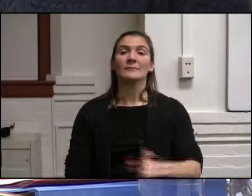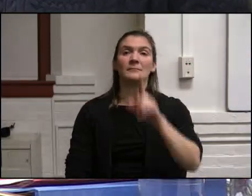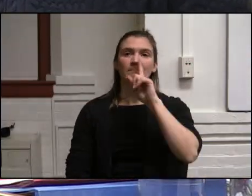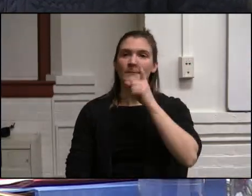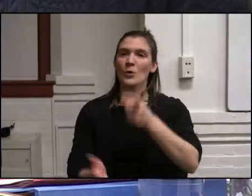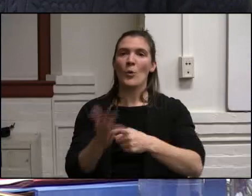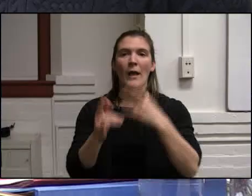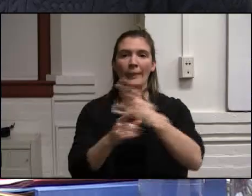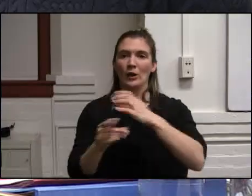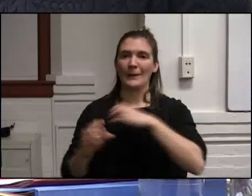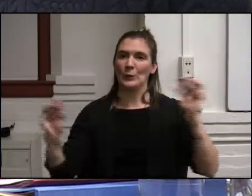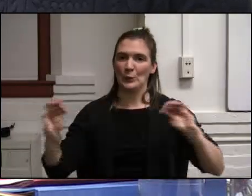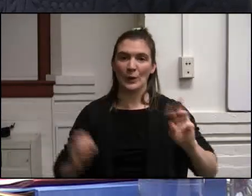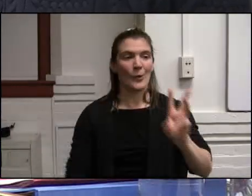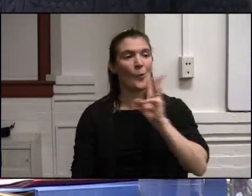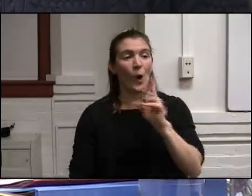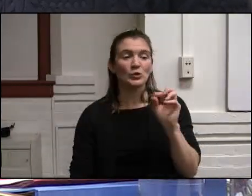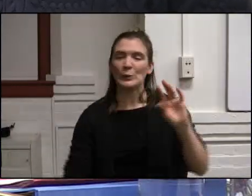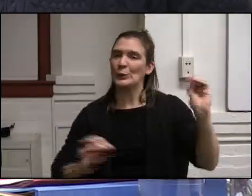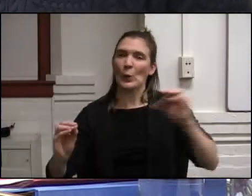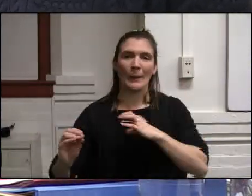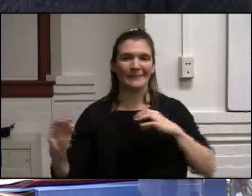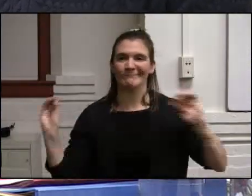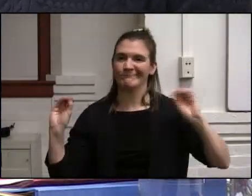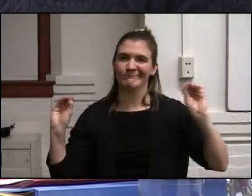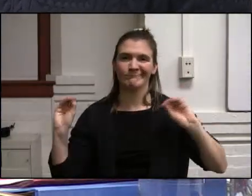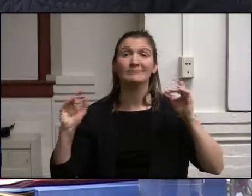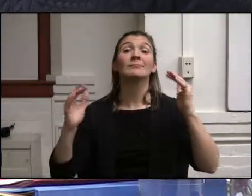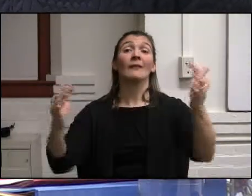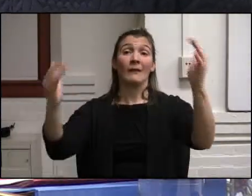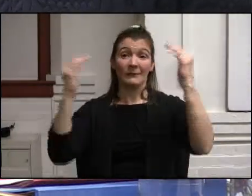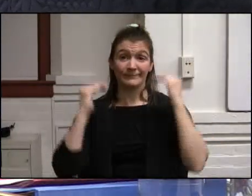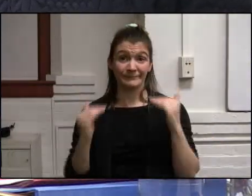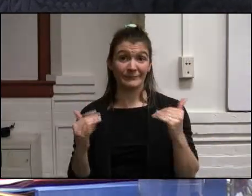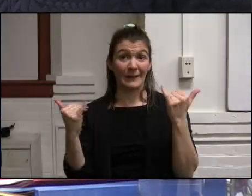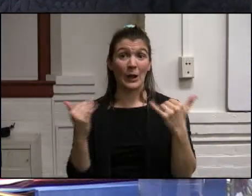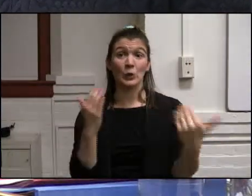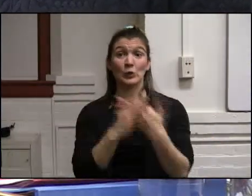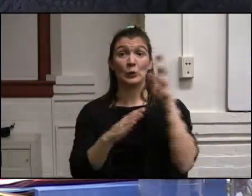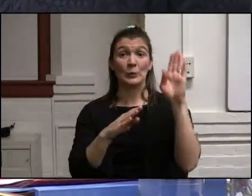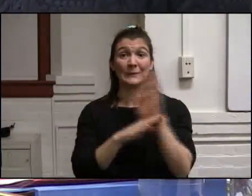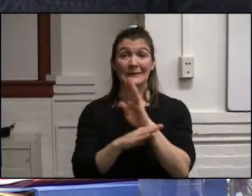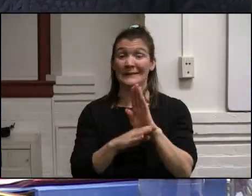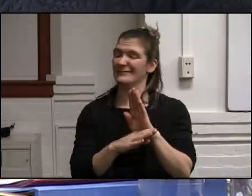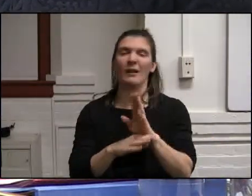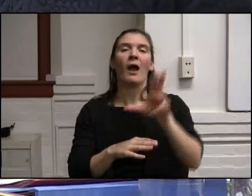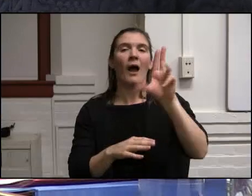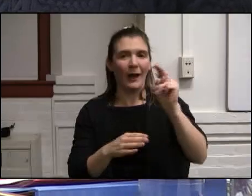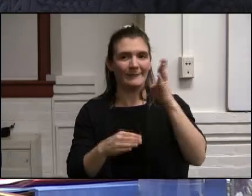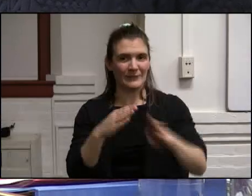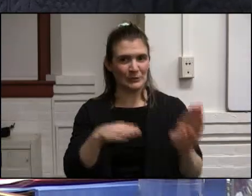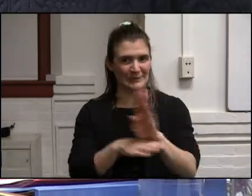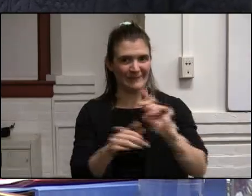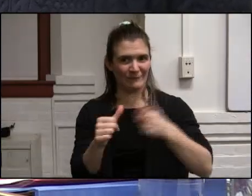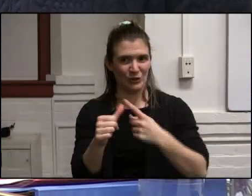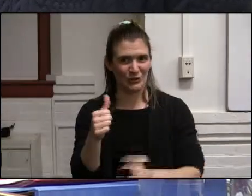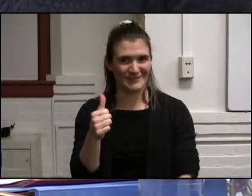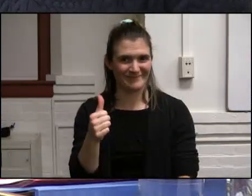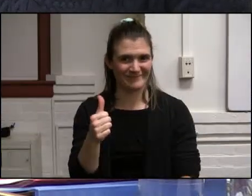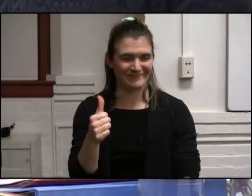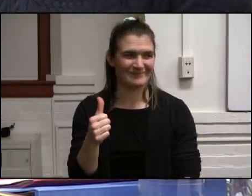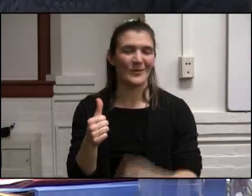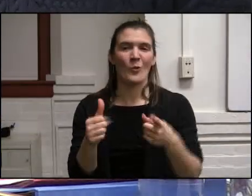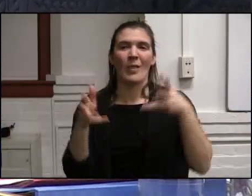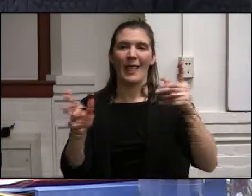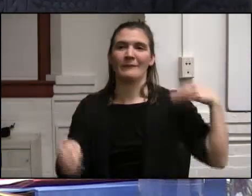do liquor commissioners or water and sewer commissioners. So our first order of business is an unfinished business item where